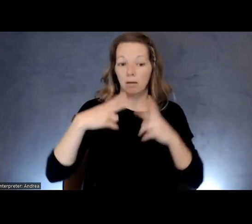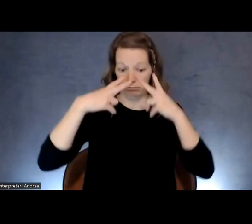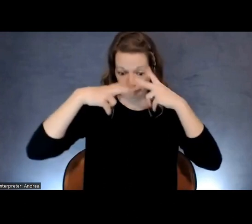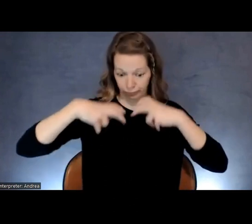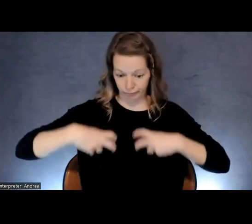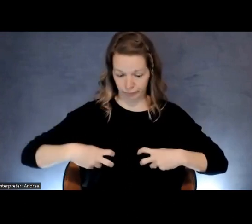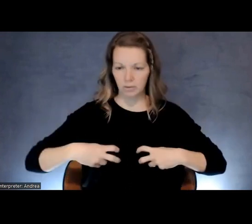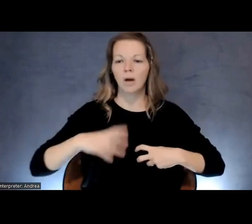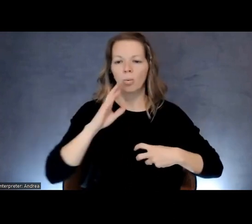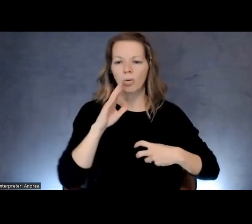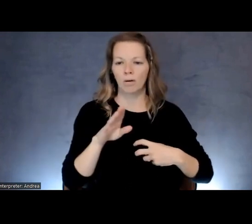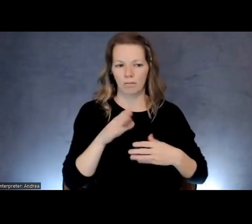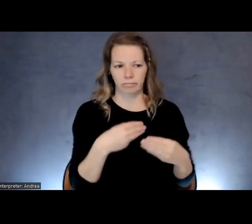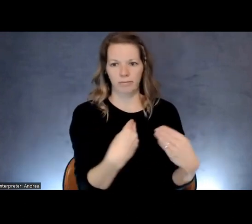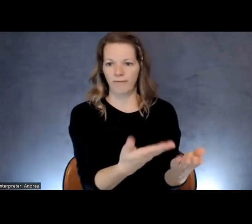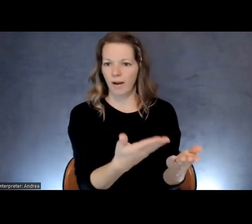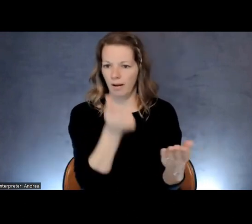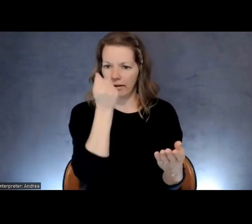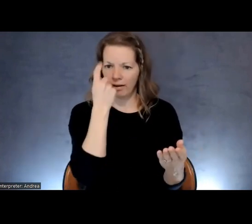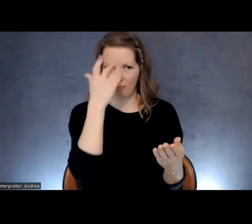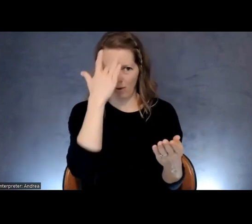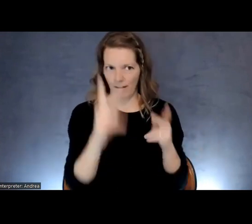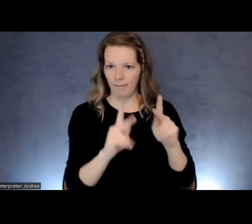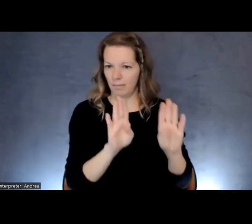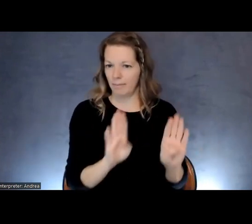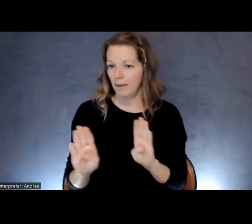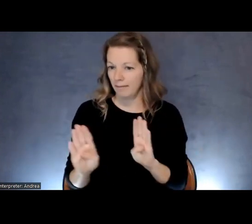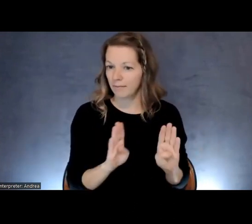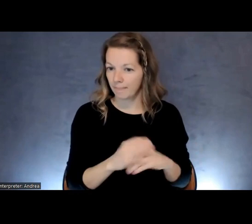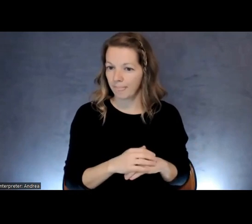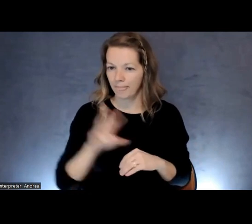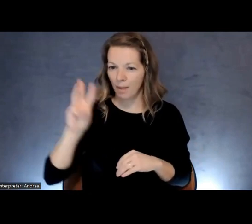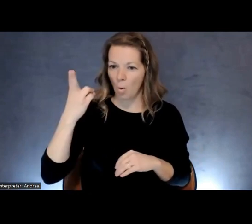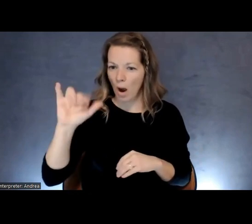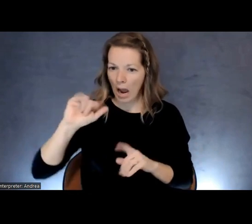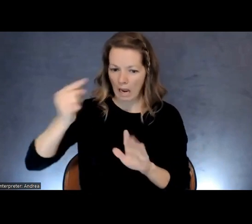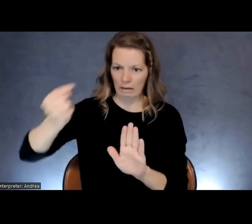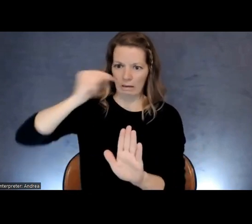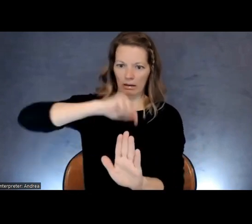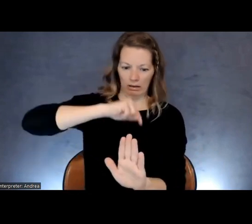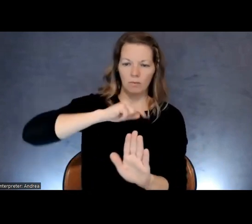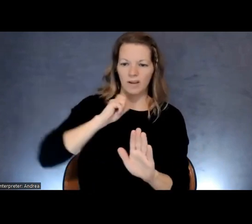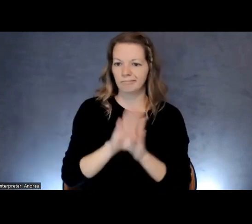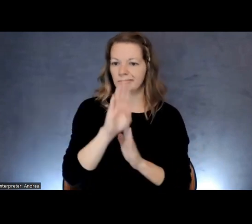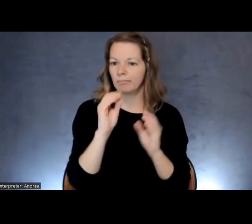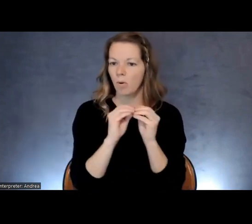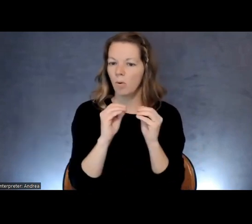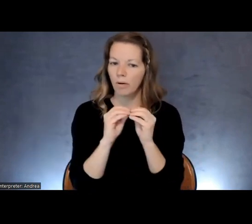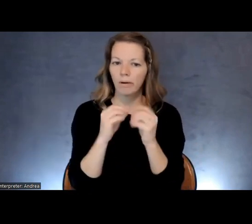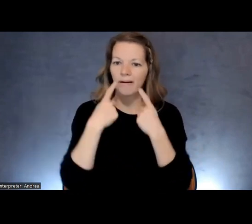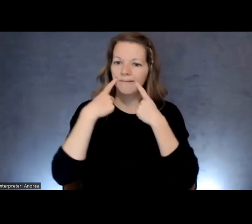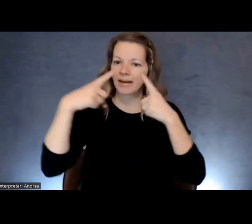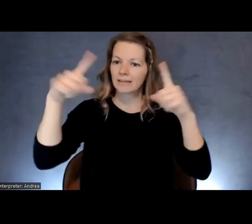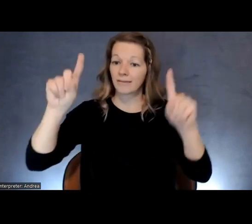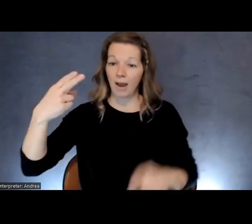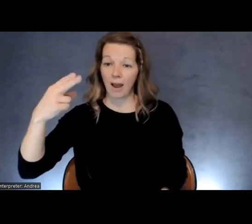understanding of why we're showing up in this way, the whys that are behind it, so that we can actually develop more effective